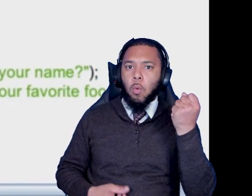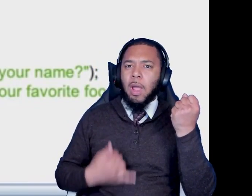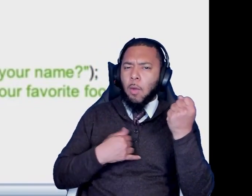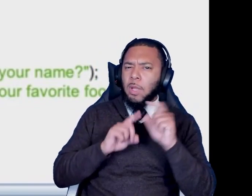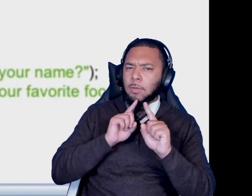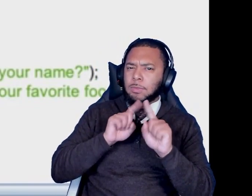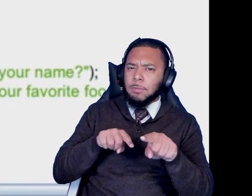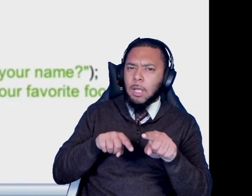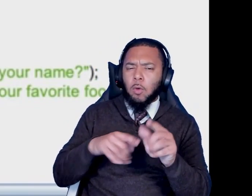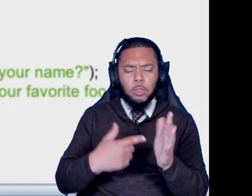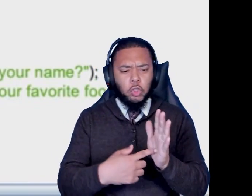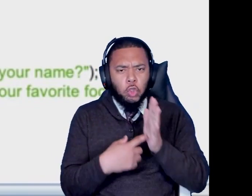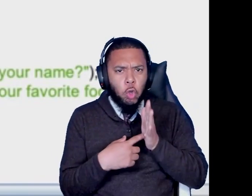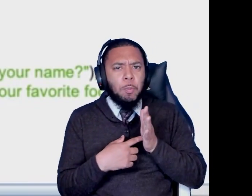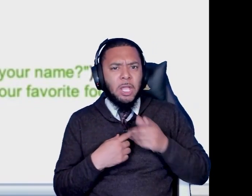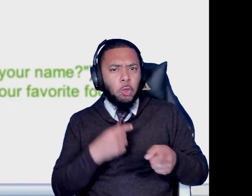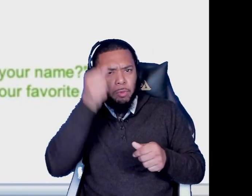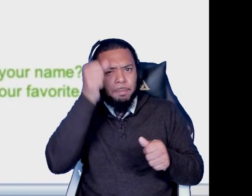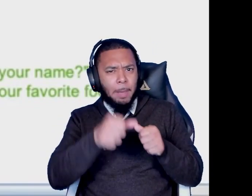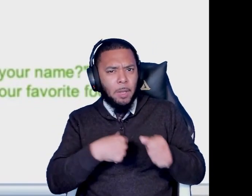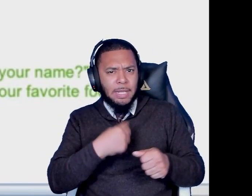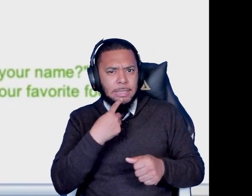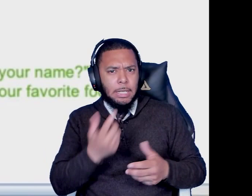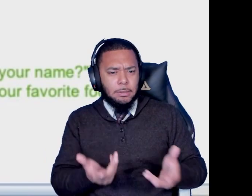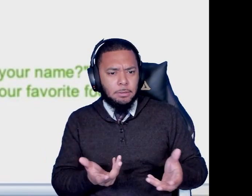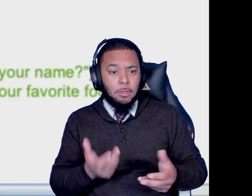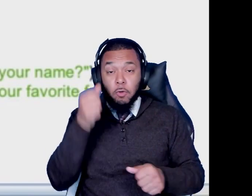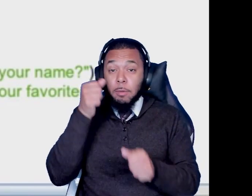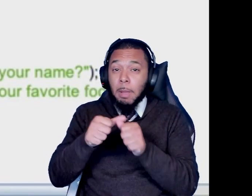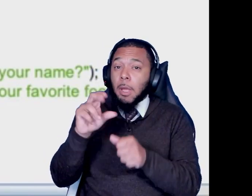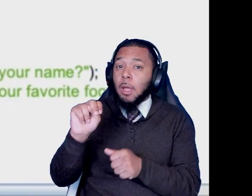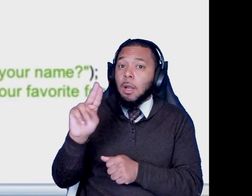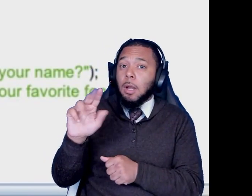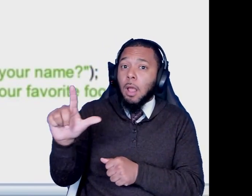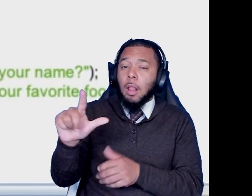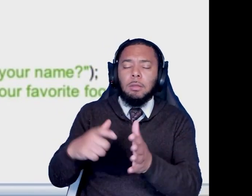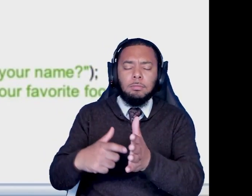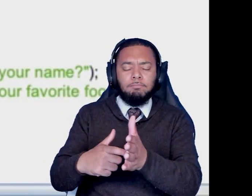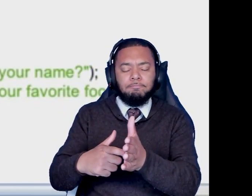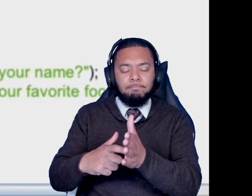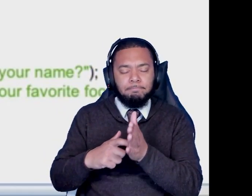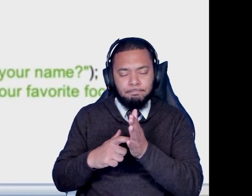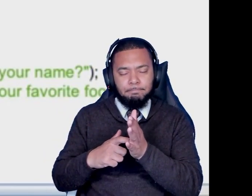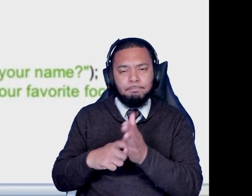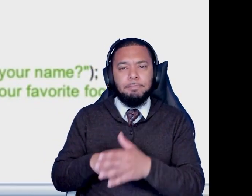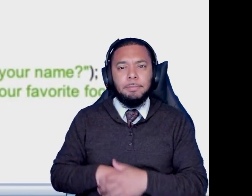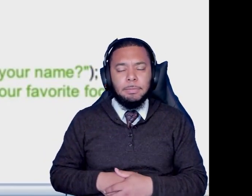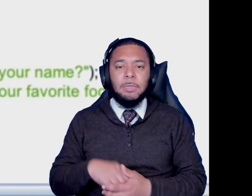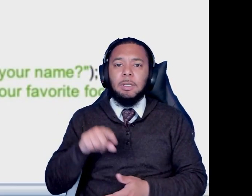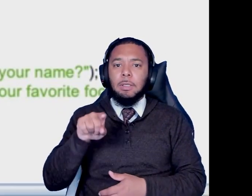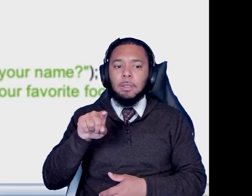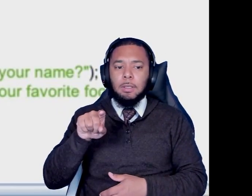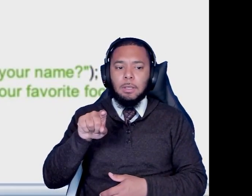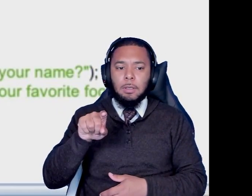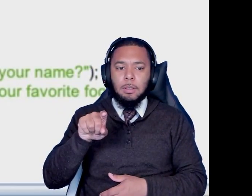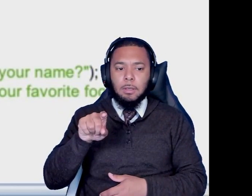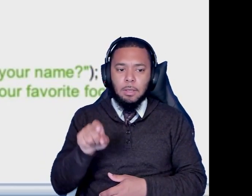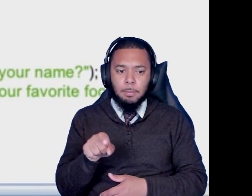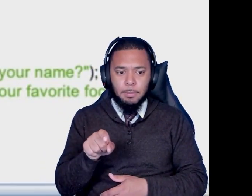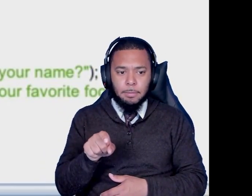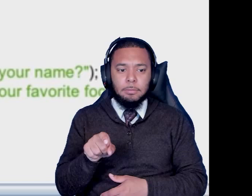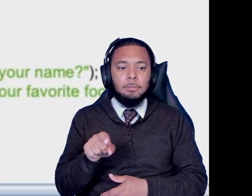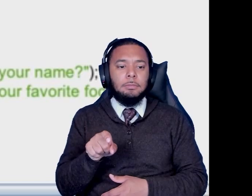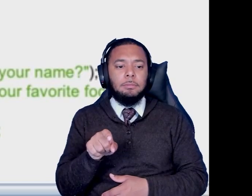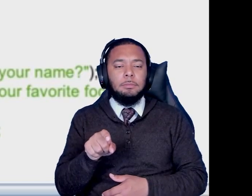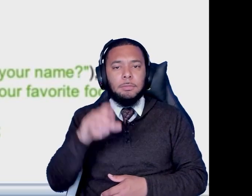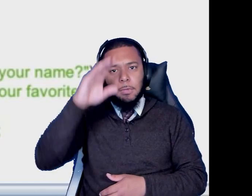So I'm going to use a message dialog. Remember, null has to be in as that first parameter, and then a comma. And then I'll just type the